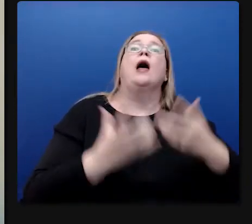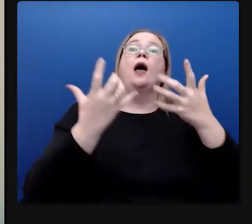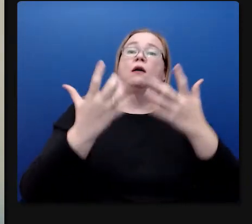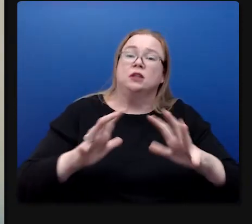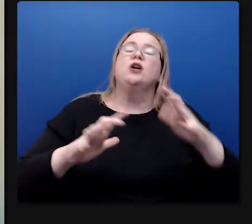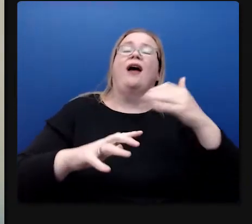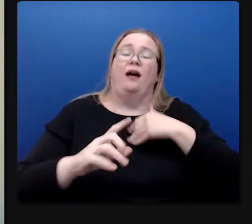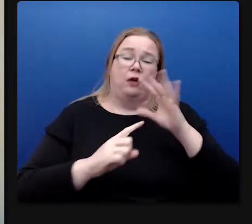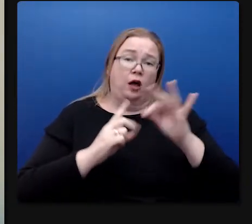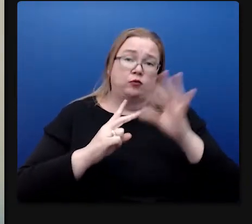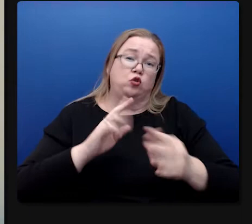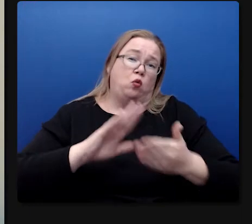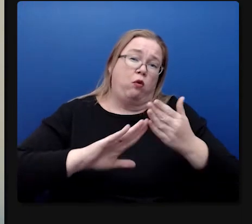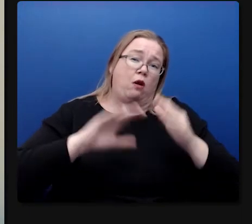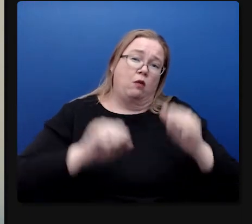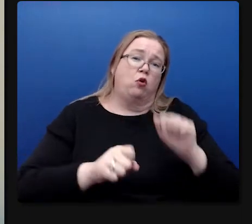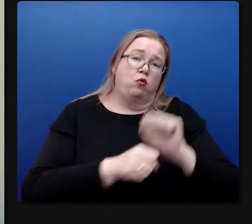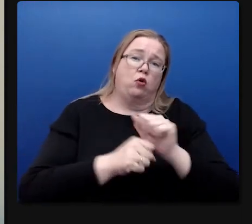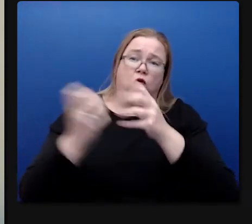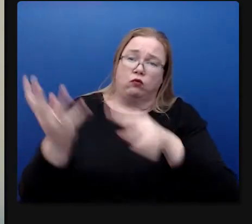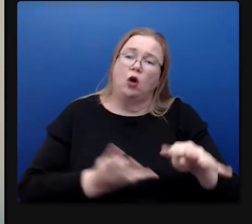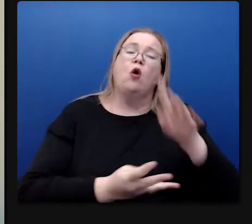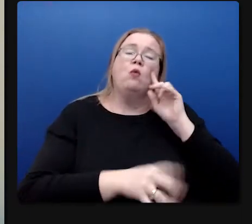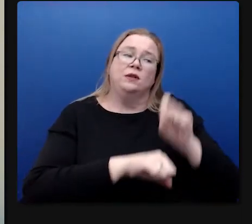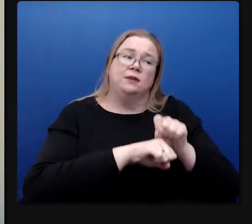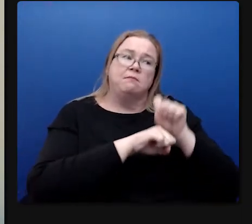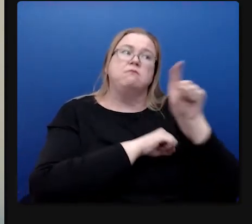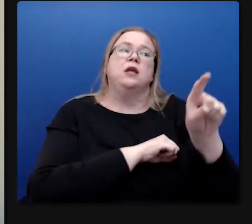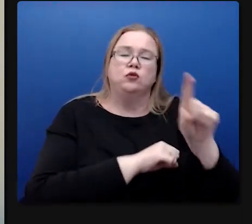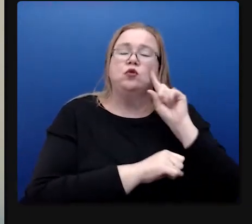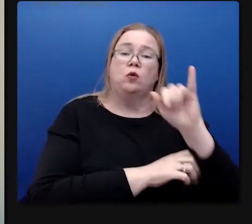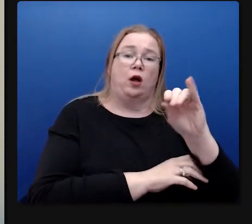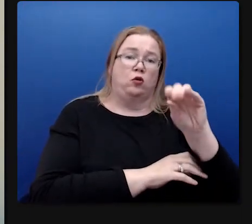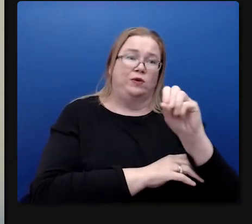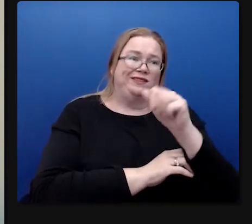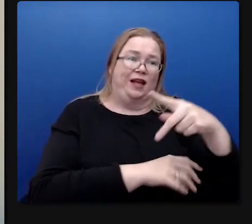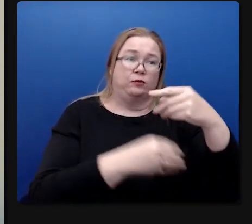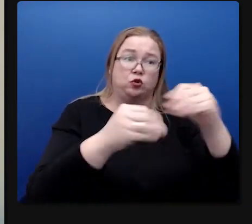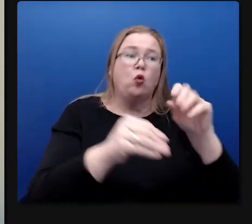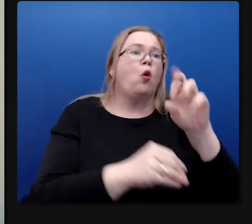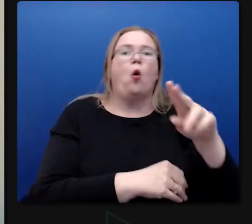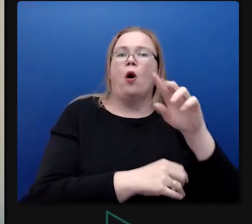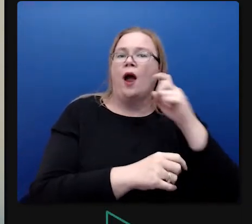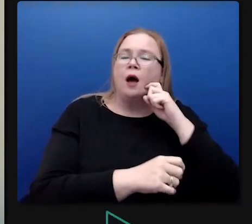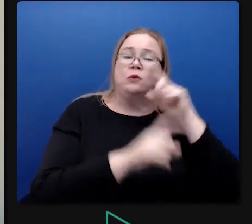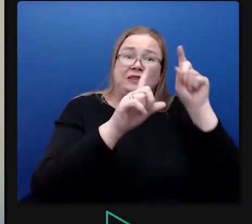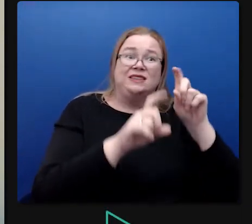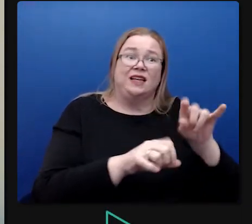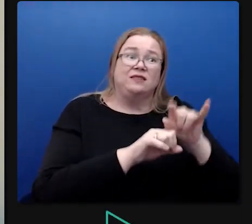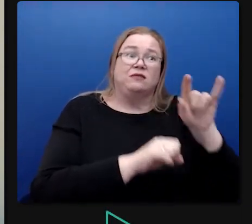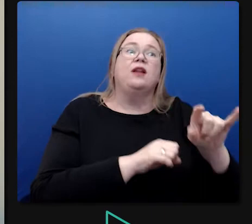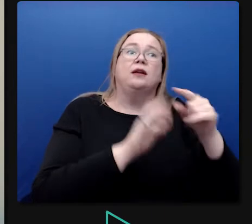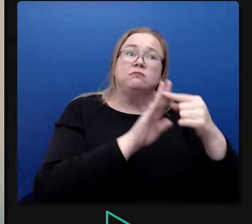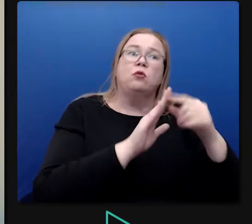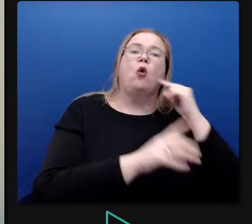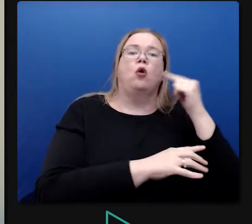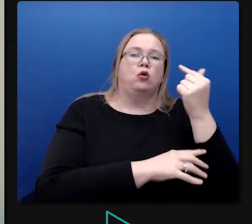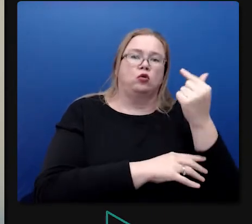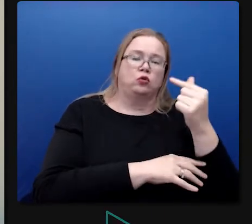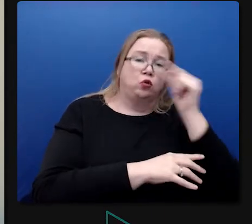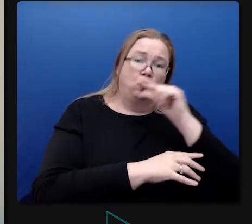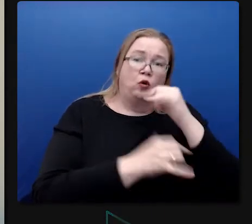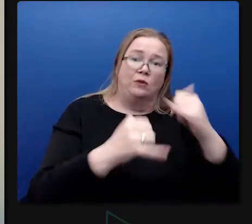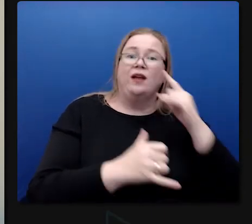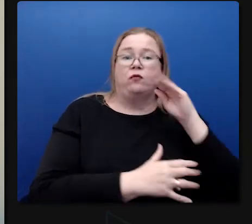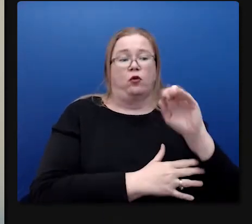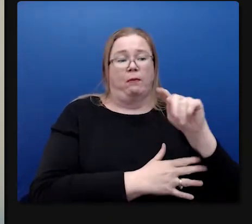and then we will have an optional runnable workflow that will submit it to the iOS App Store or Apple Test Flight distribution or the Google Play